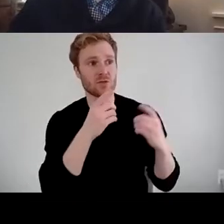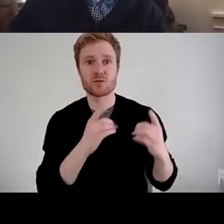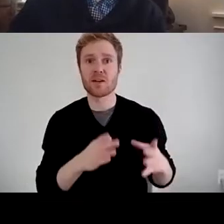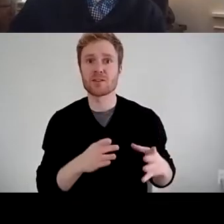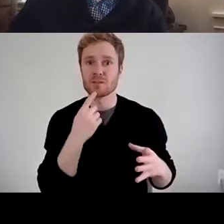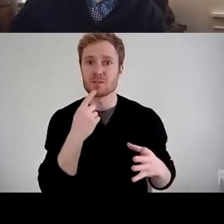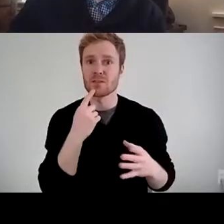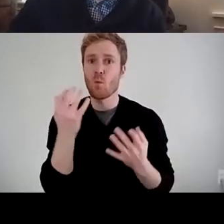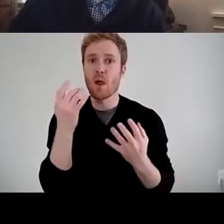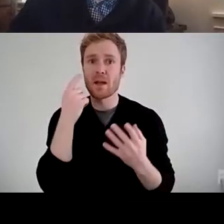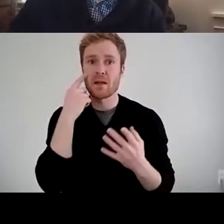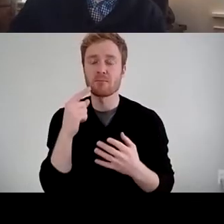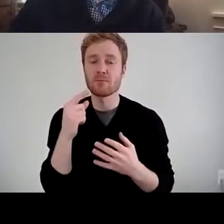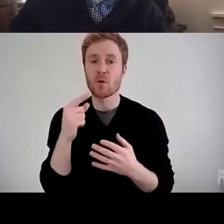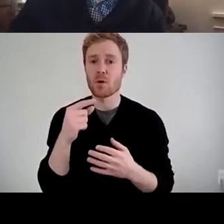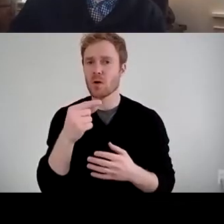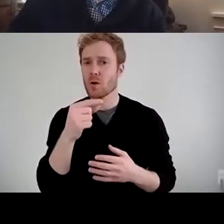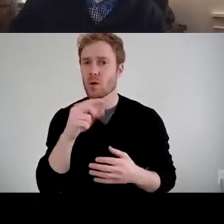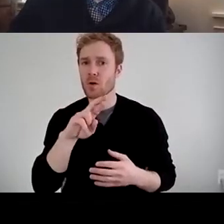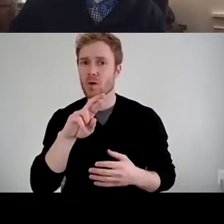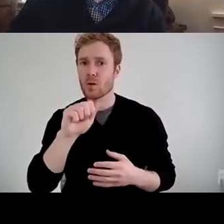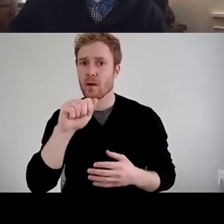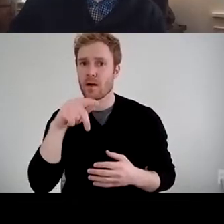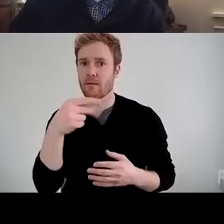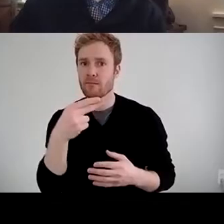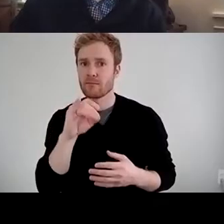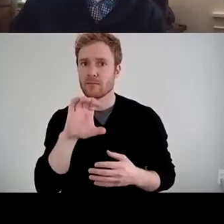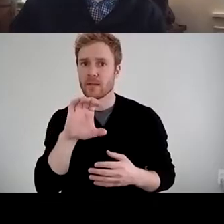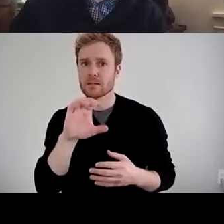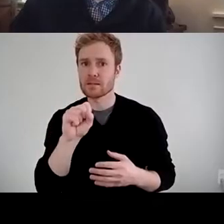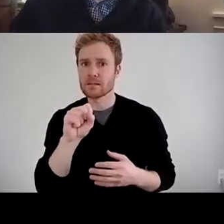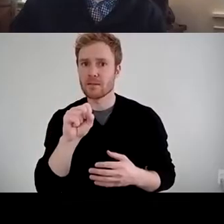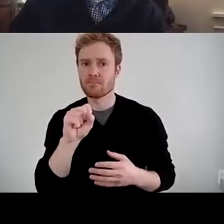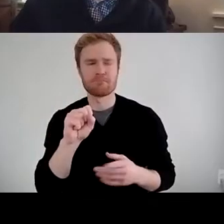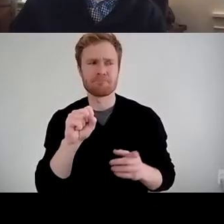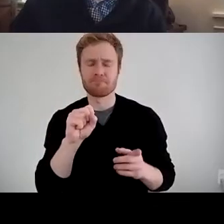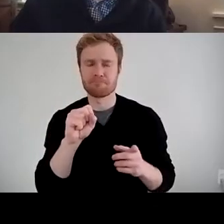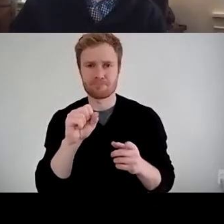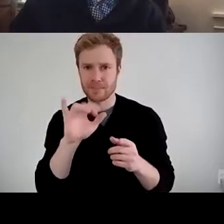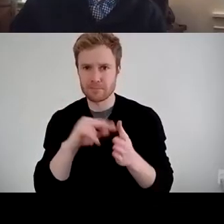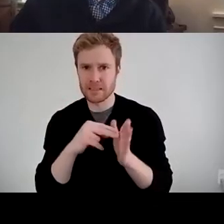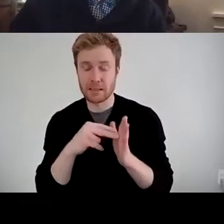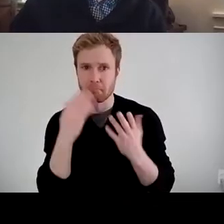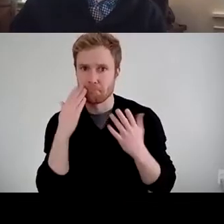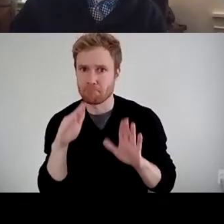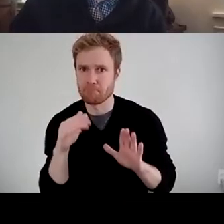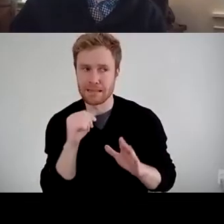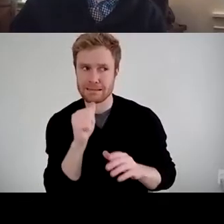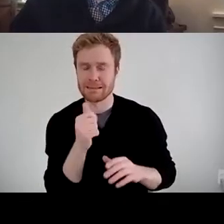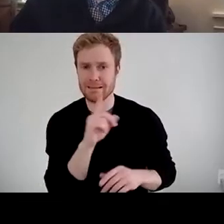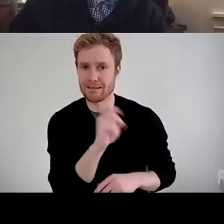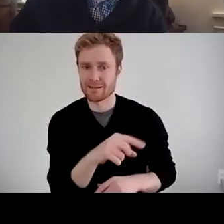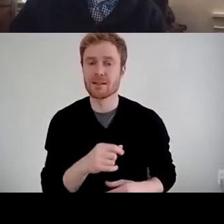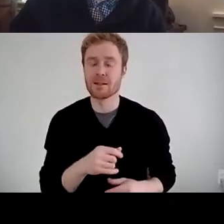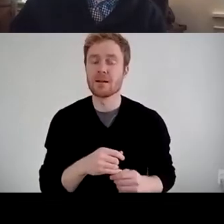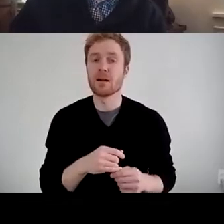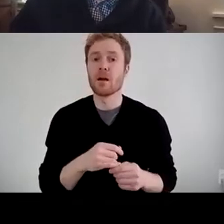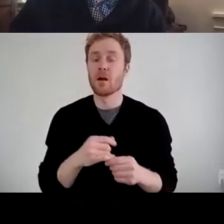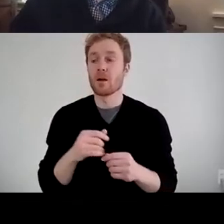32 new police cruisers in hand that are out of circulation because they're still waiting for their technology fit